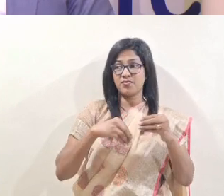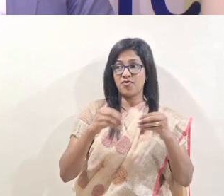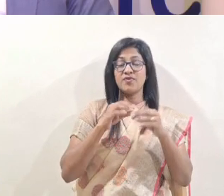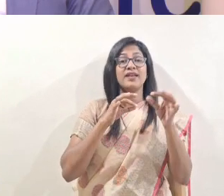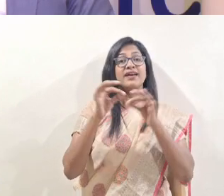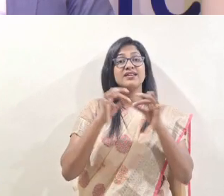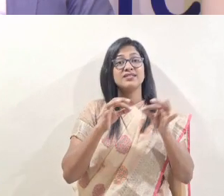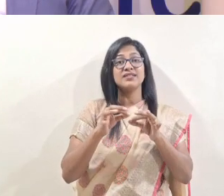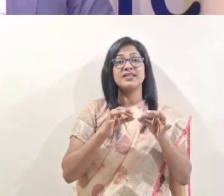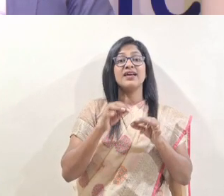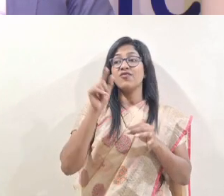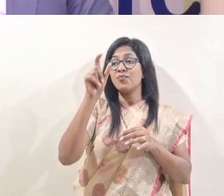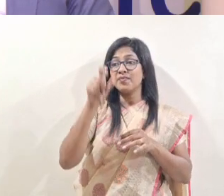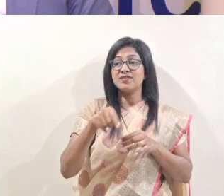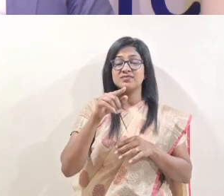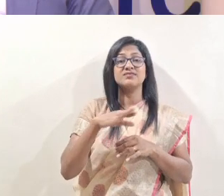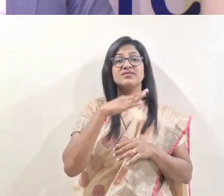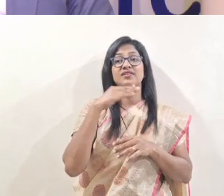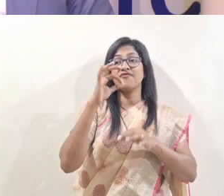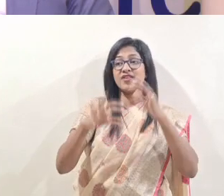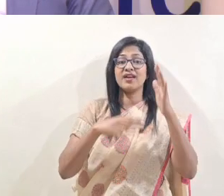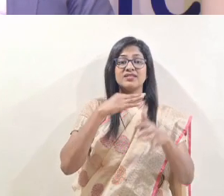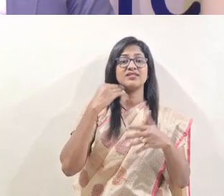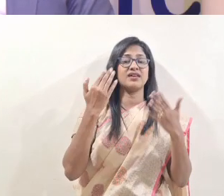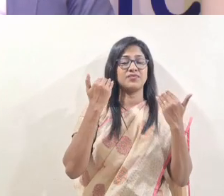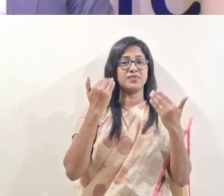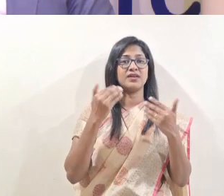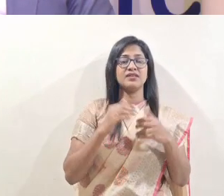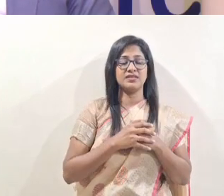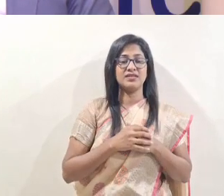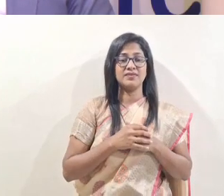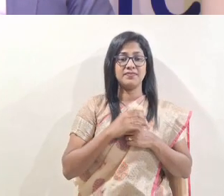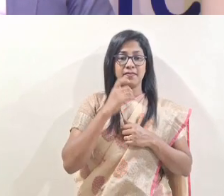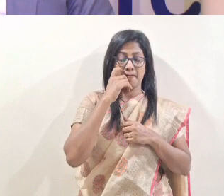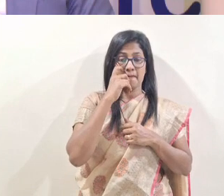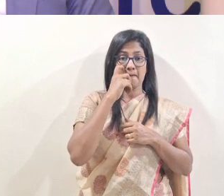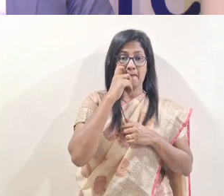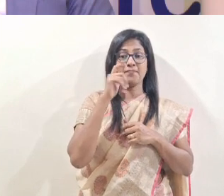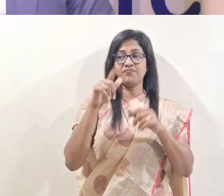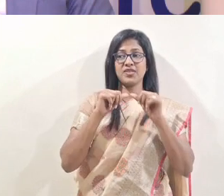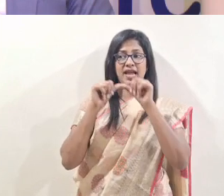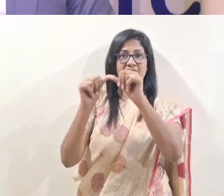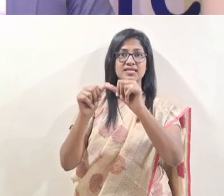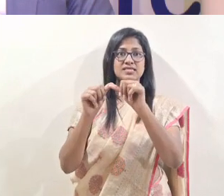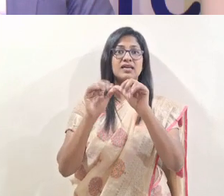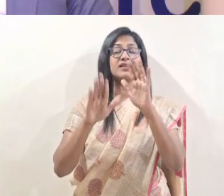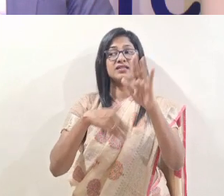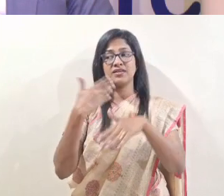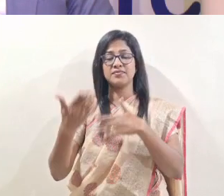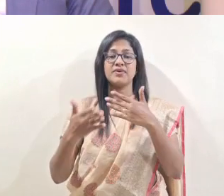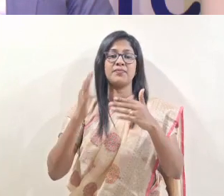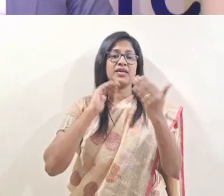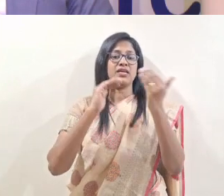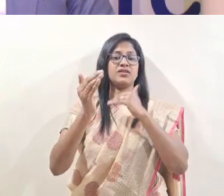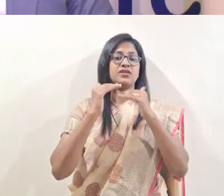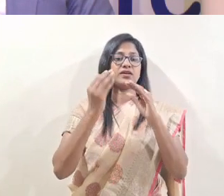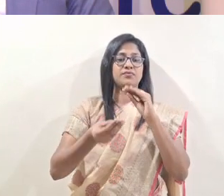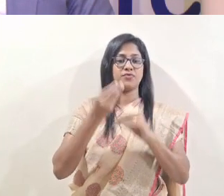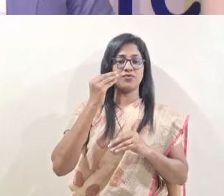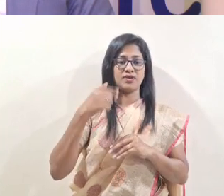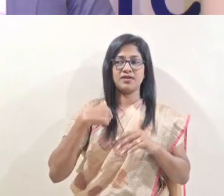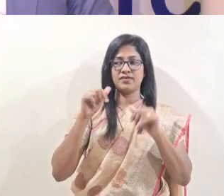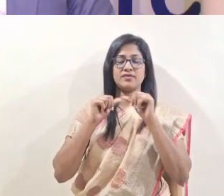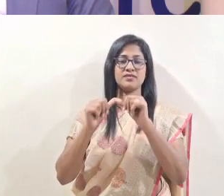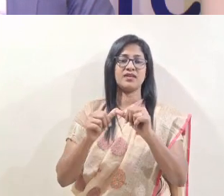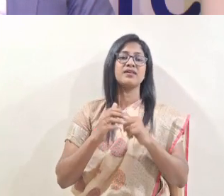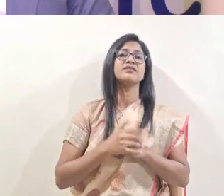why does a person die in a fire? Yeah, so I think what we can do is let him answer your question, and then we can interact. I'll answer that.